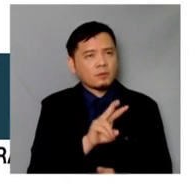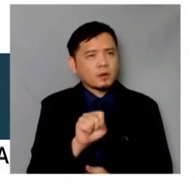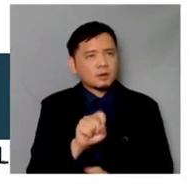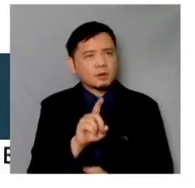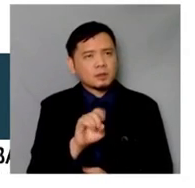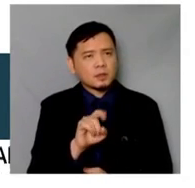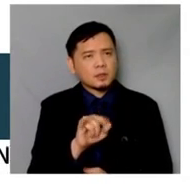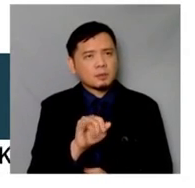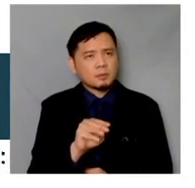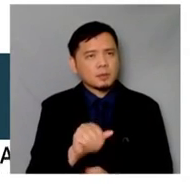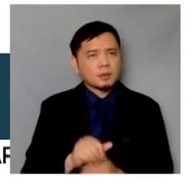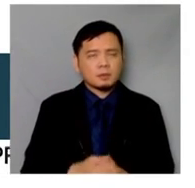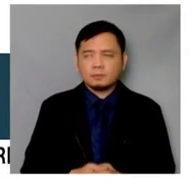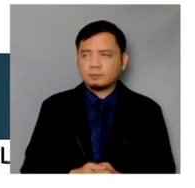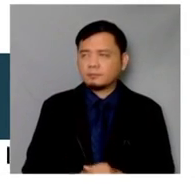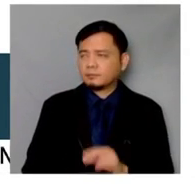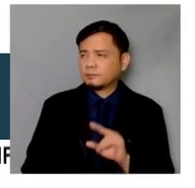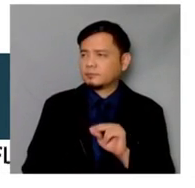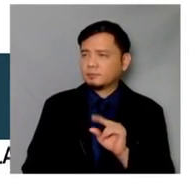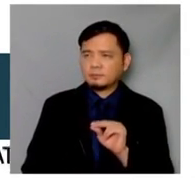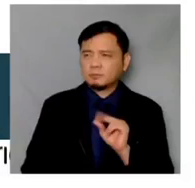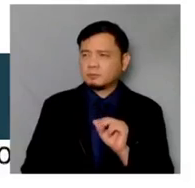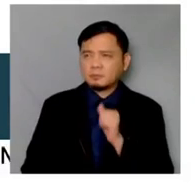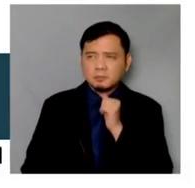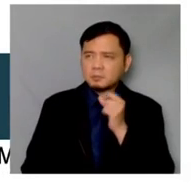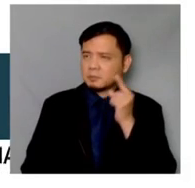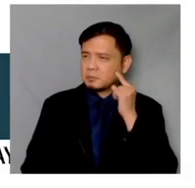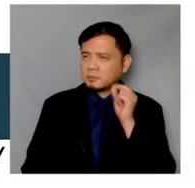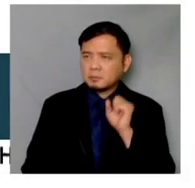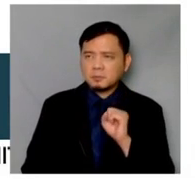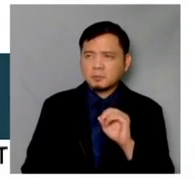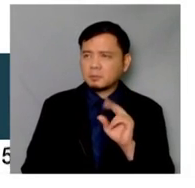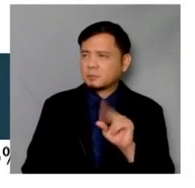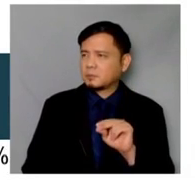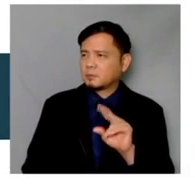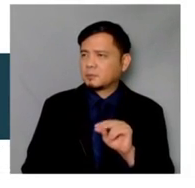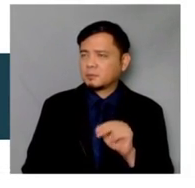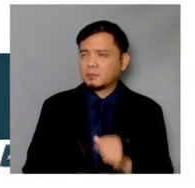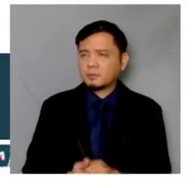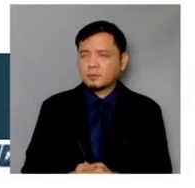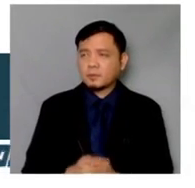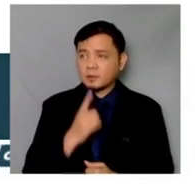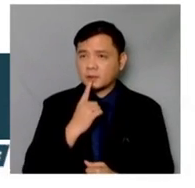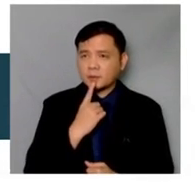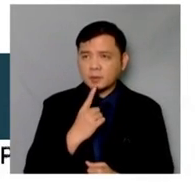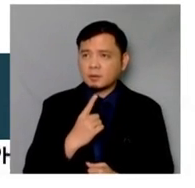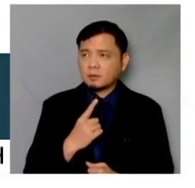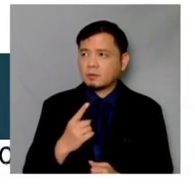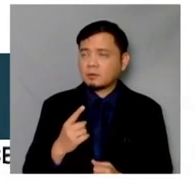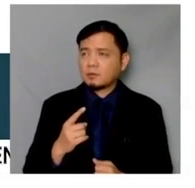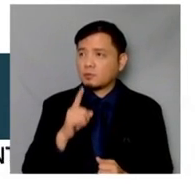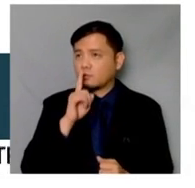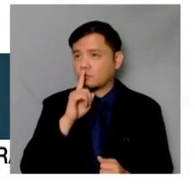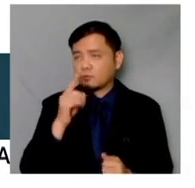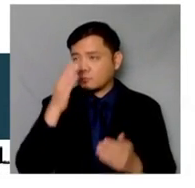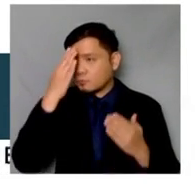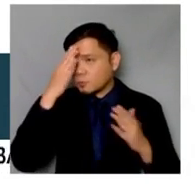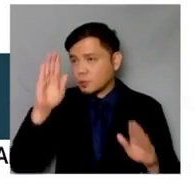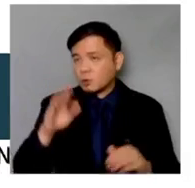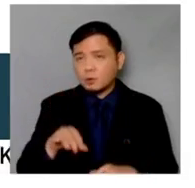I do not think he is. I think he states outright that it's beyond his personal knowledge whether